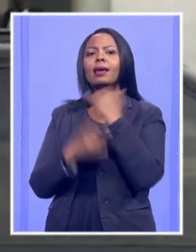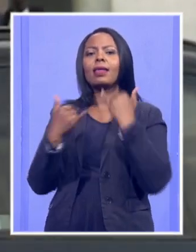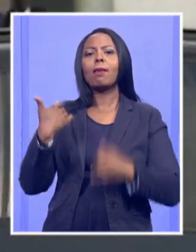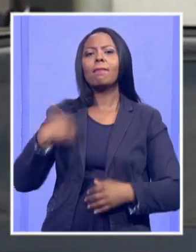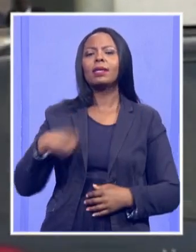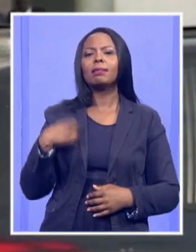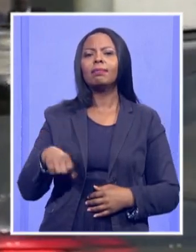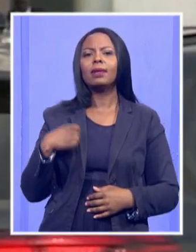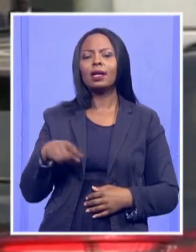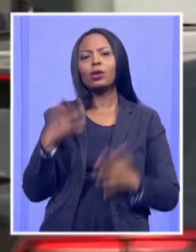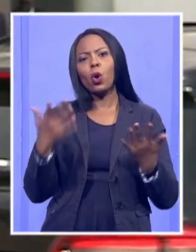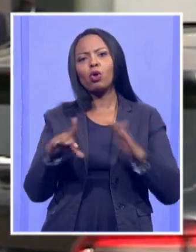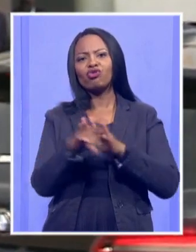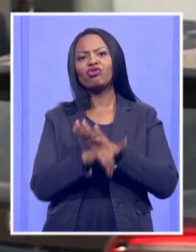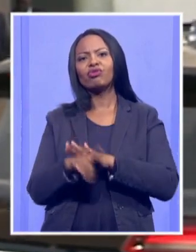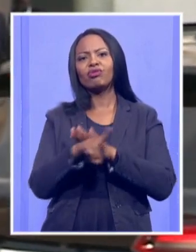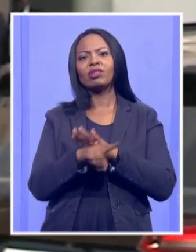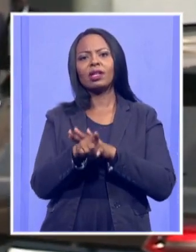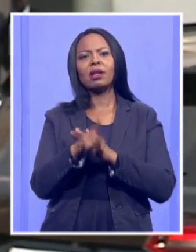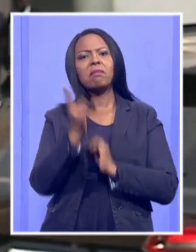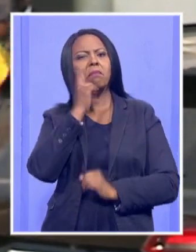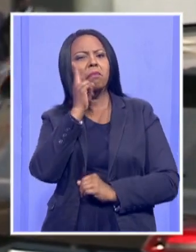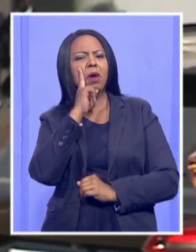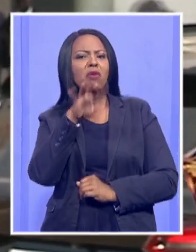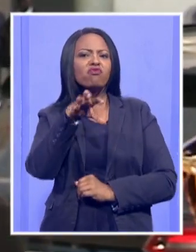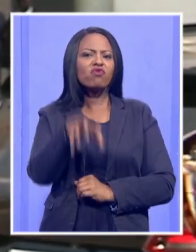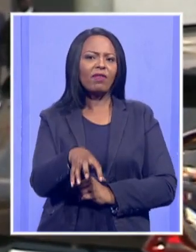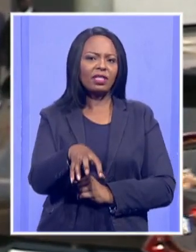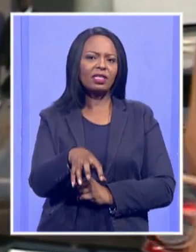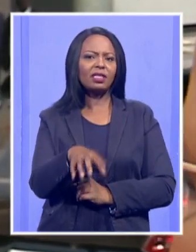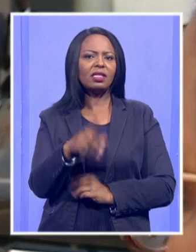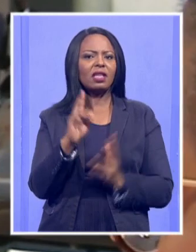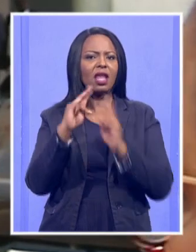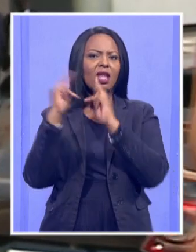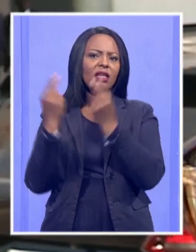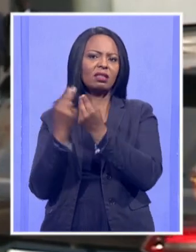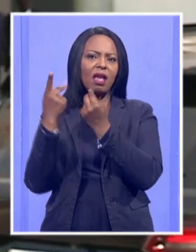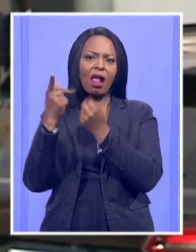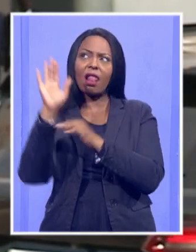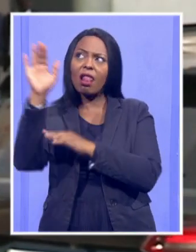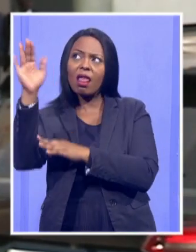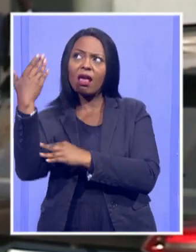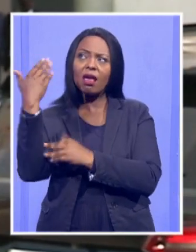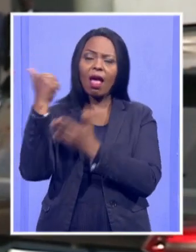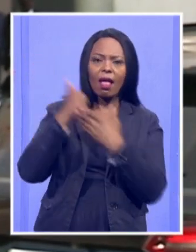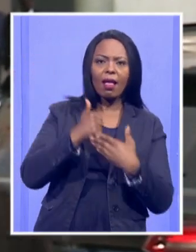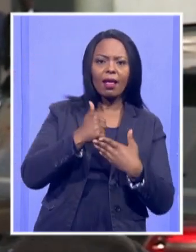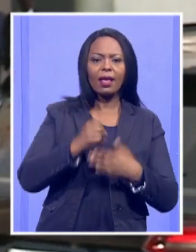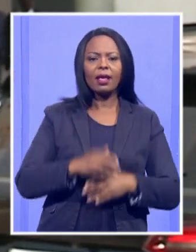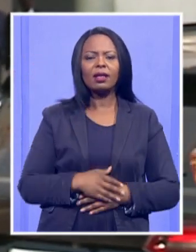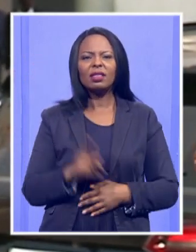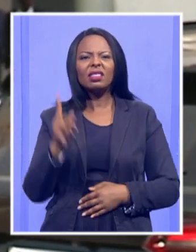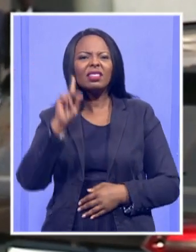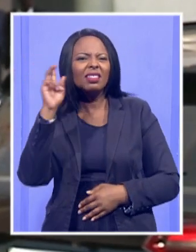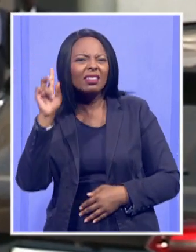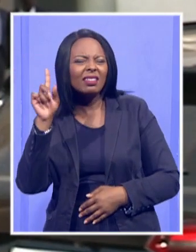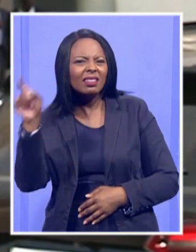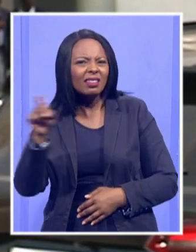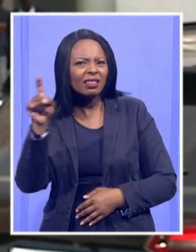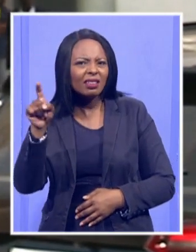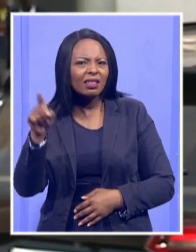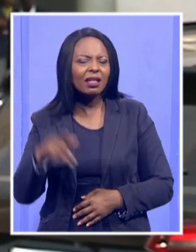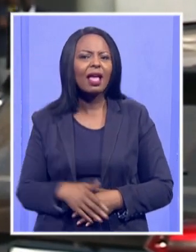municipalities or the district municipalities looking at the province as well as national for assistance? Lastly, before you go to... Sorry? Yes. What was the question? Are these